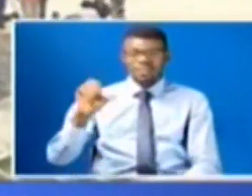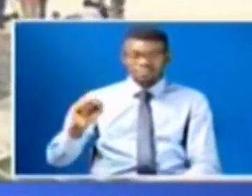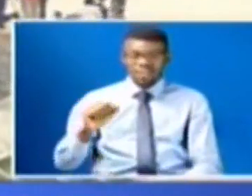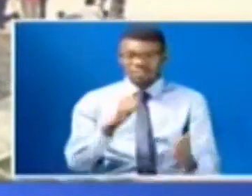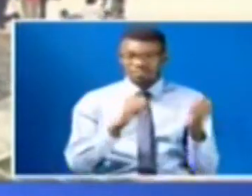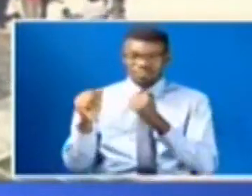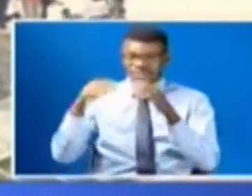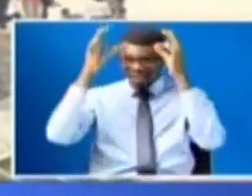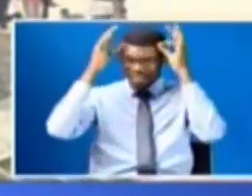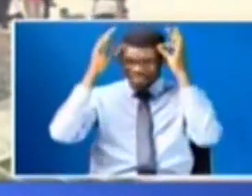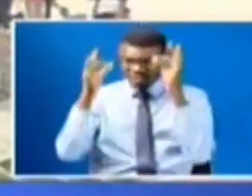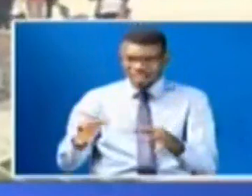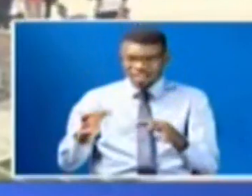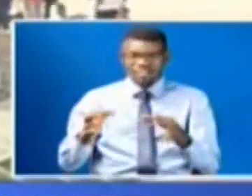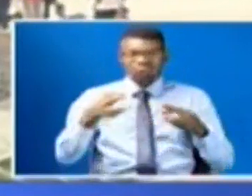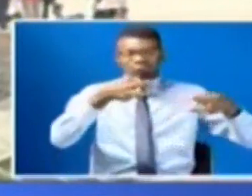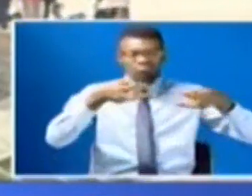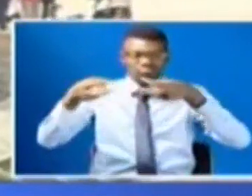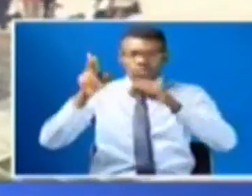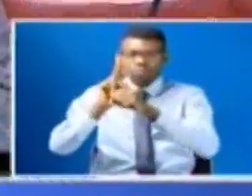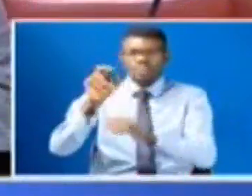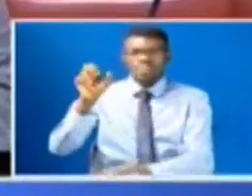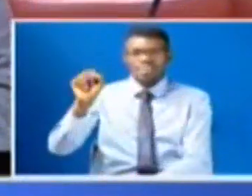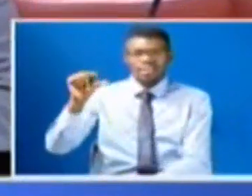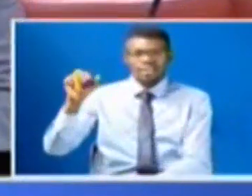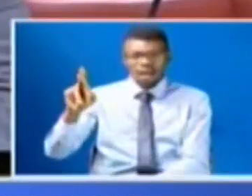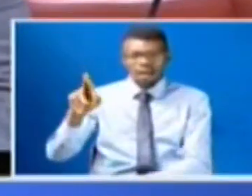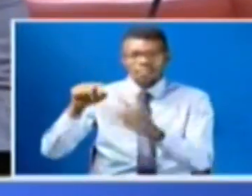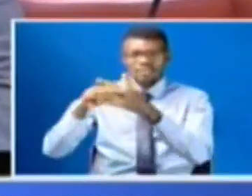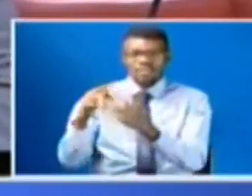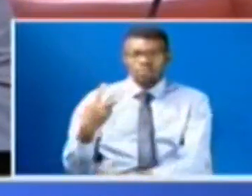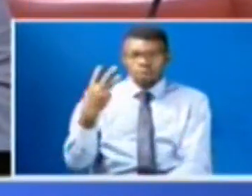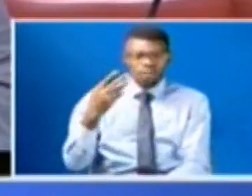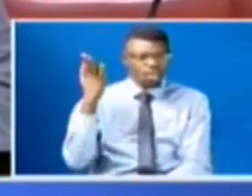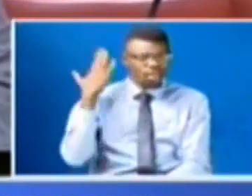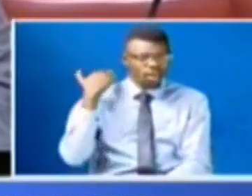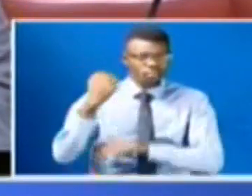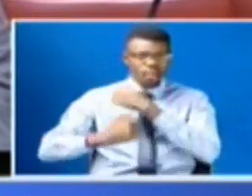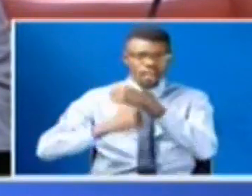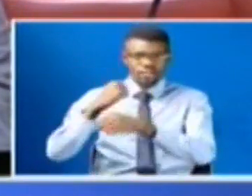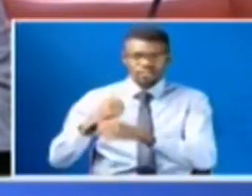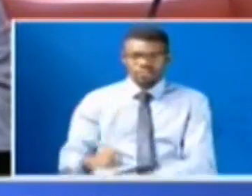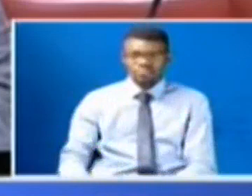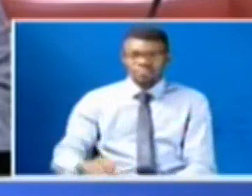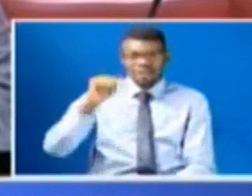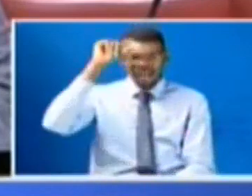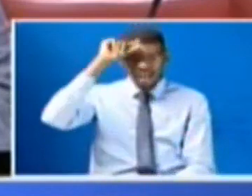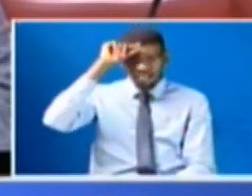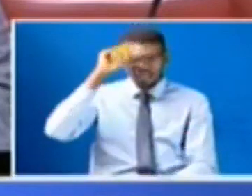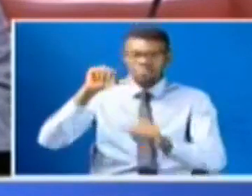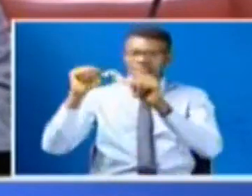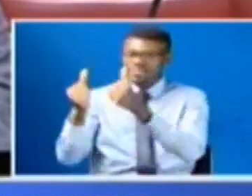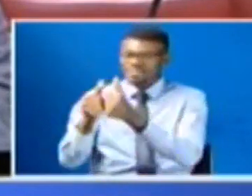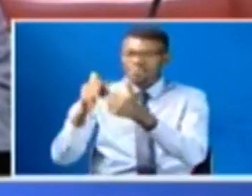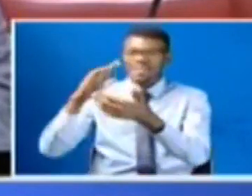to railroad importers into SGR from Wednesday. Sometime last year, all government agencies and